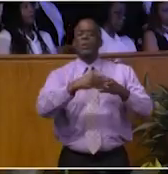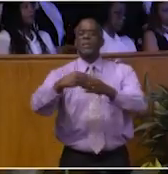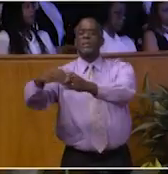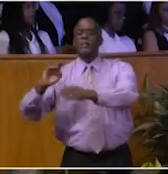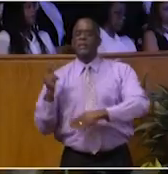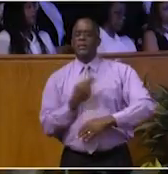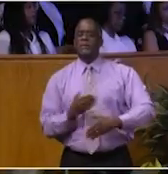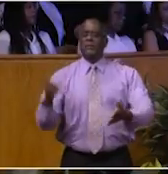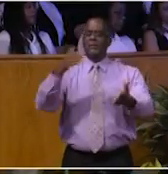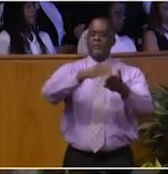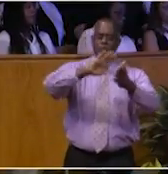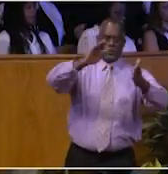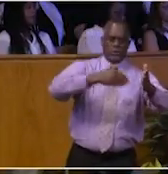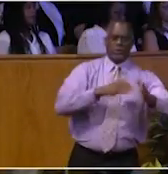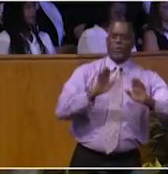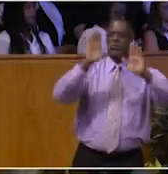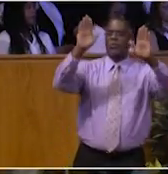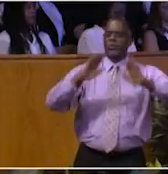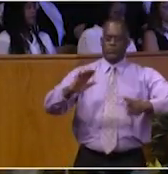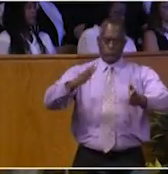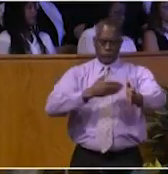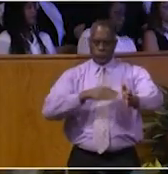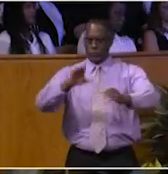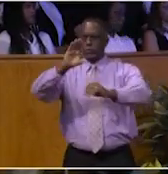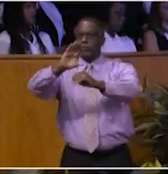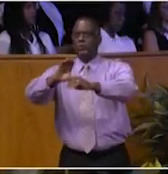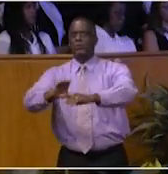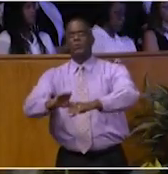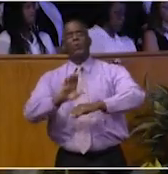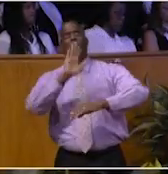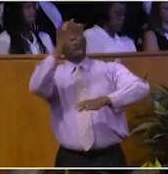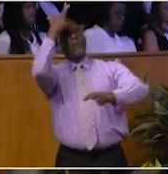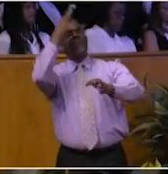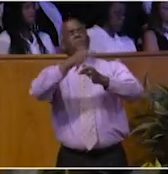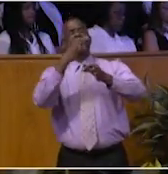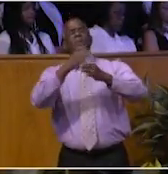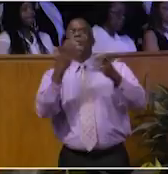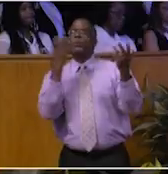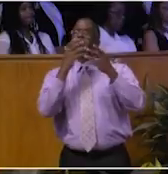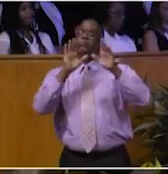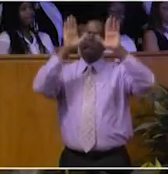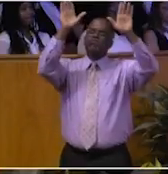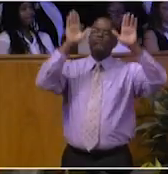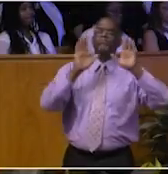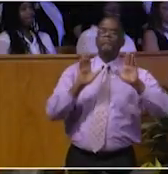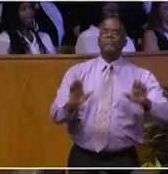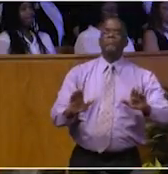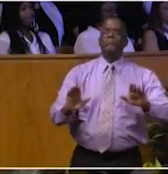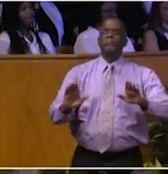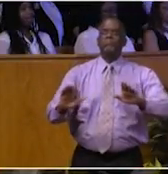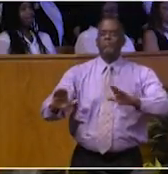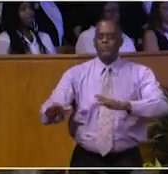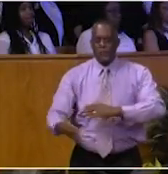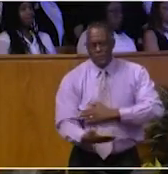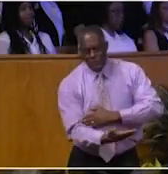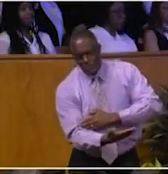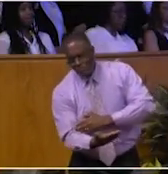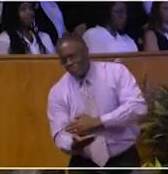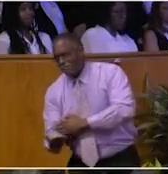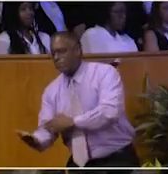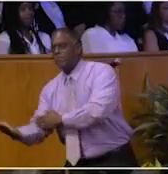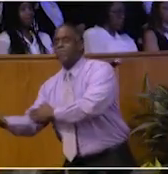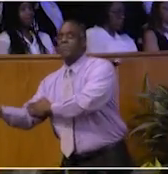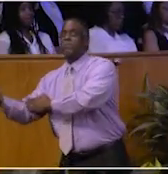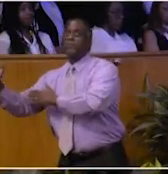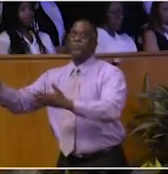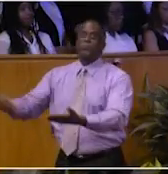sing that great hymn of the church, "Great is thy faithfulness." Morning by morning,